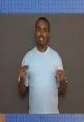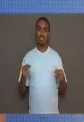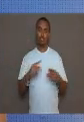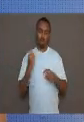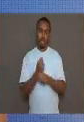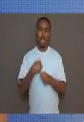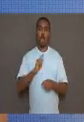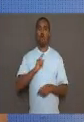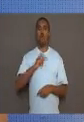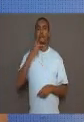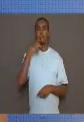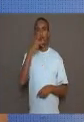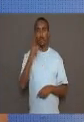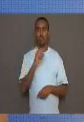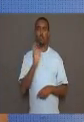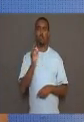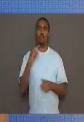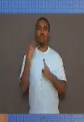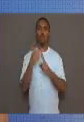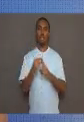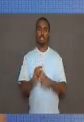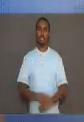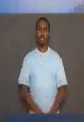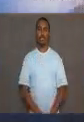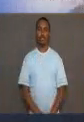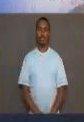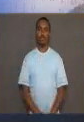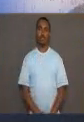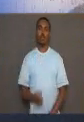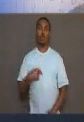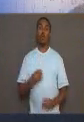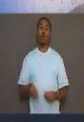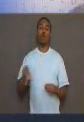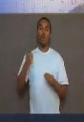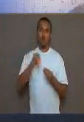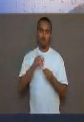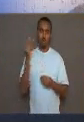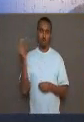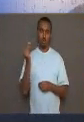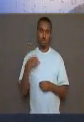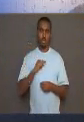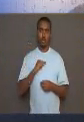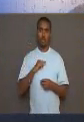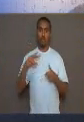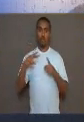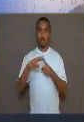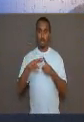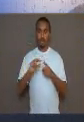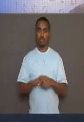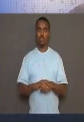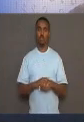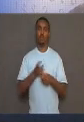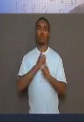practice our pronunciation of words. We also used our